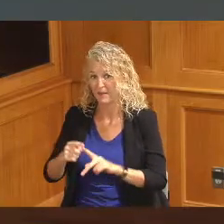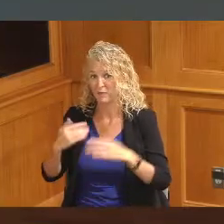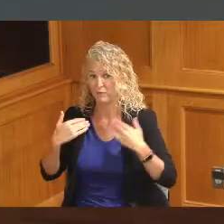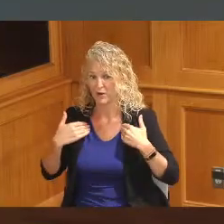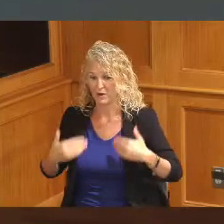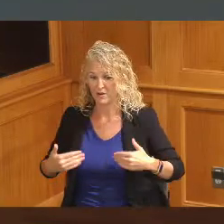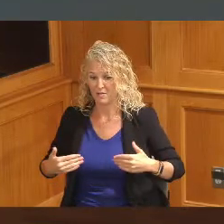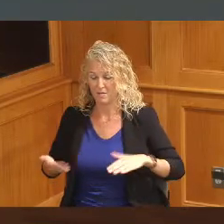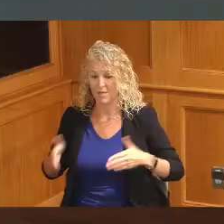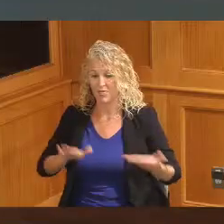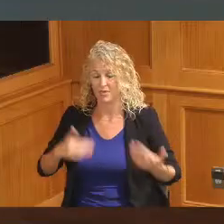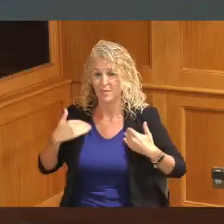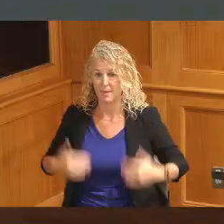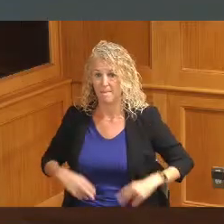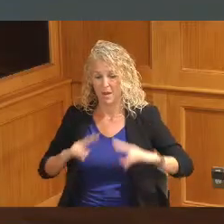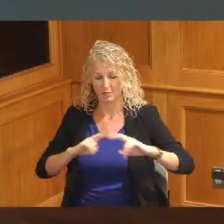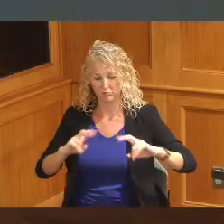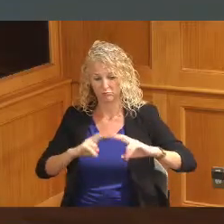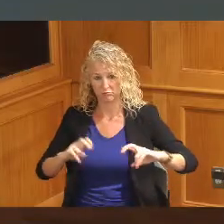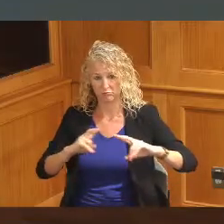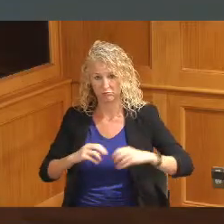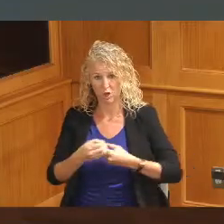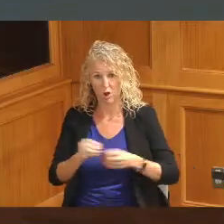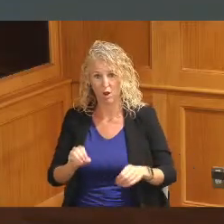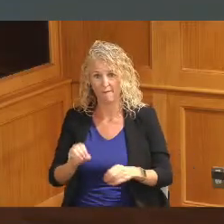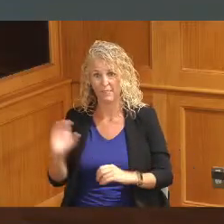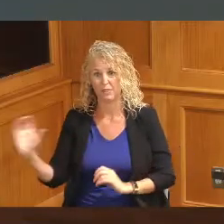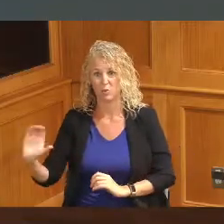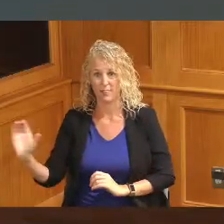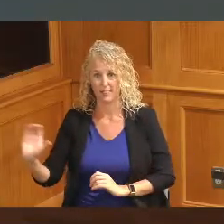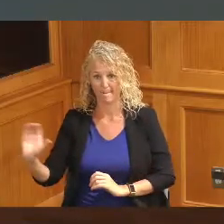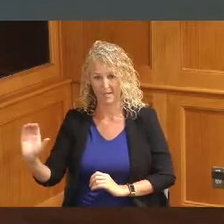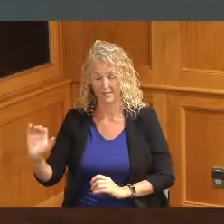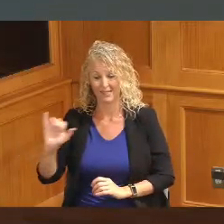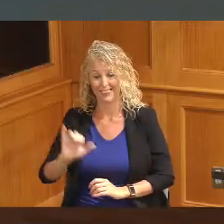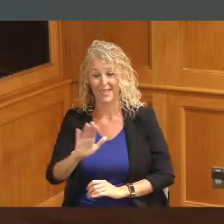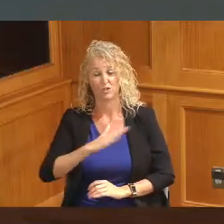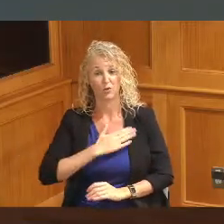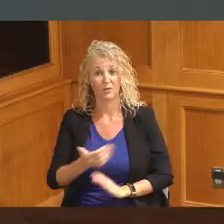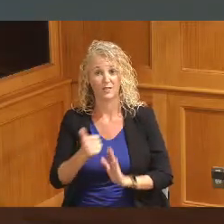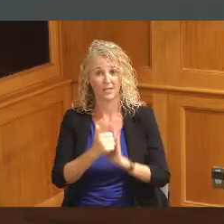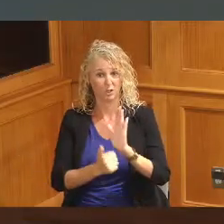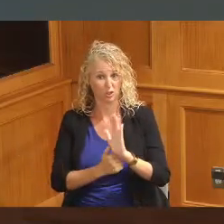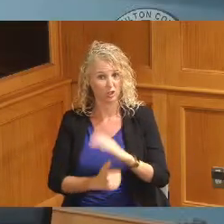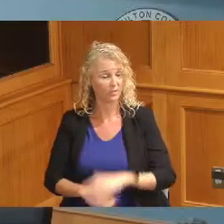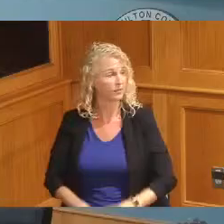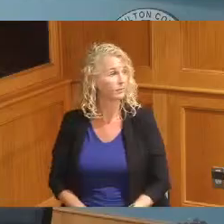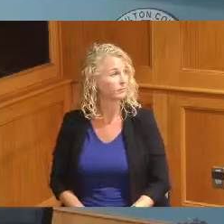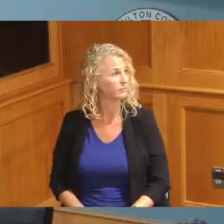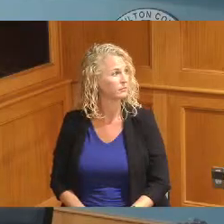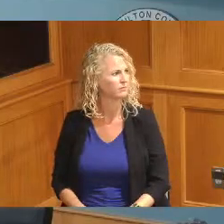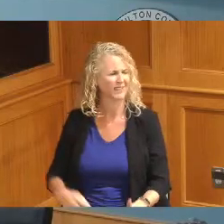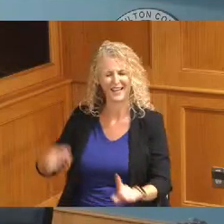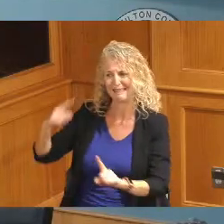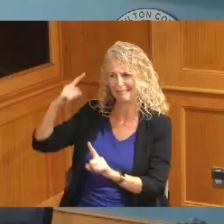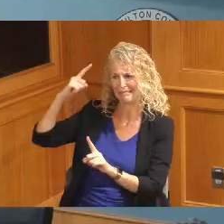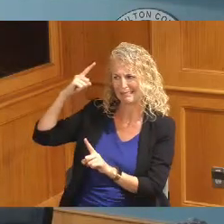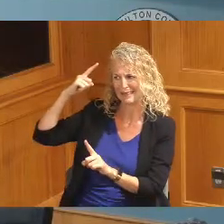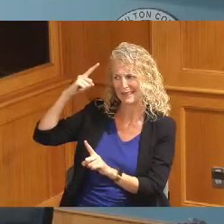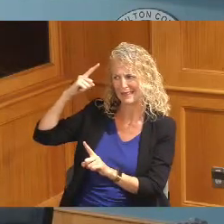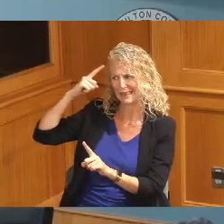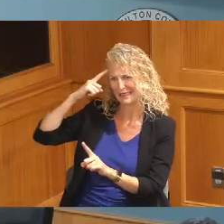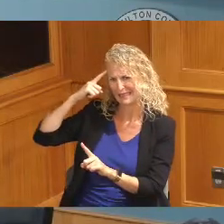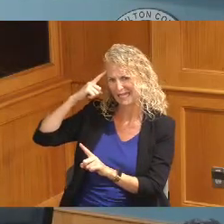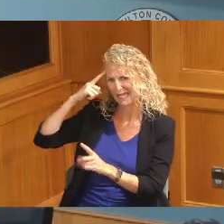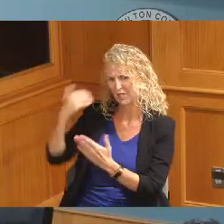the Coroner's Office to Columbus, Ohio. And that is your consent agenda, Commissioners. I believe on the